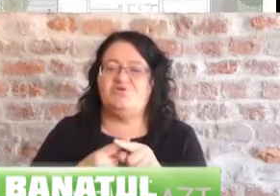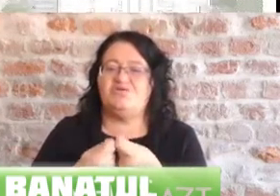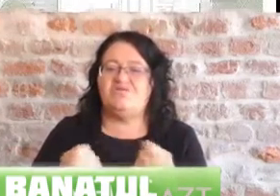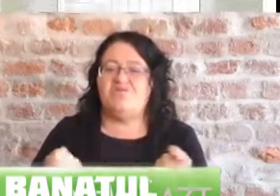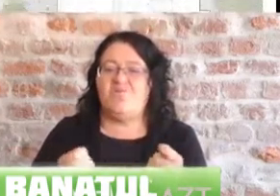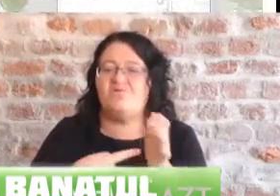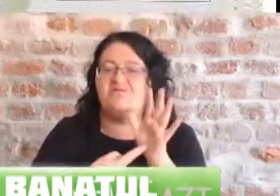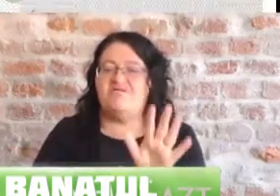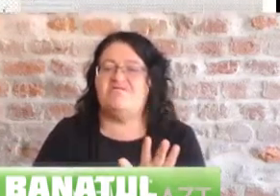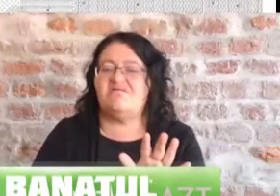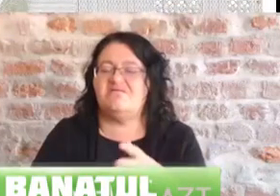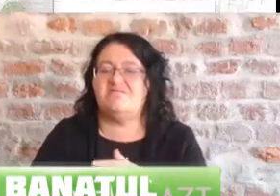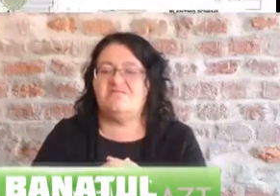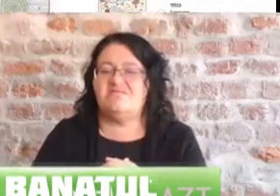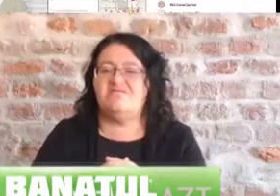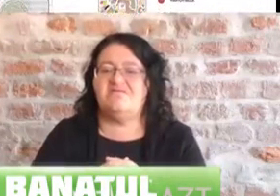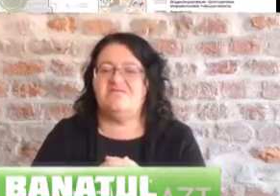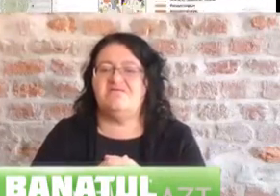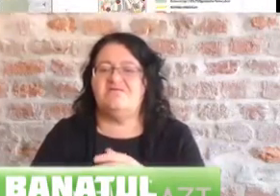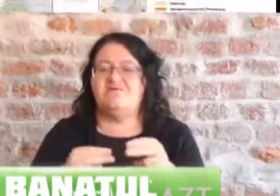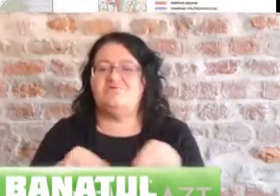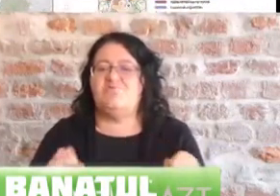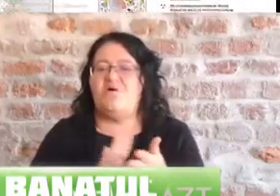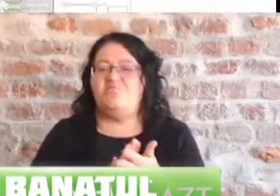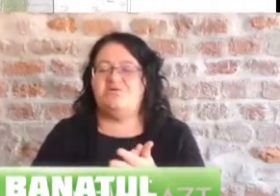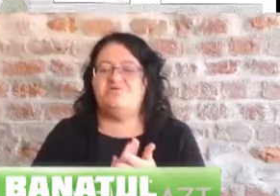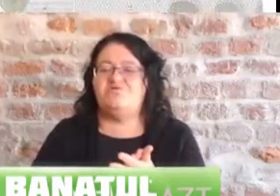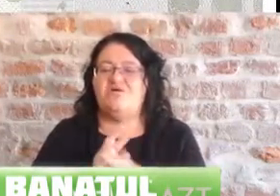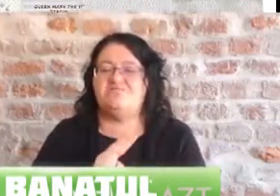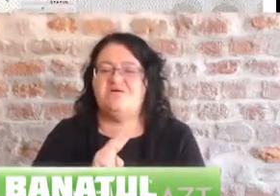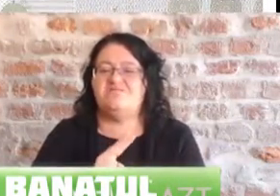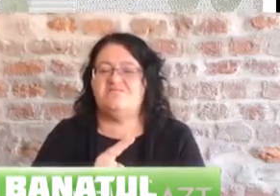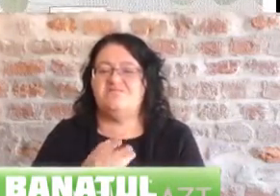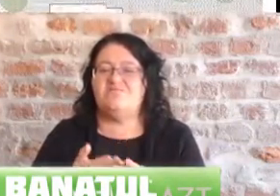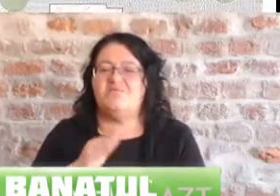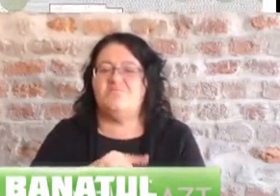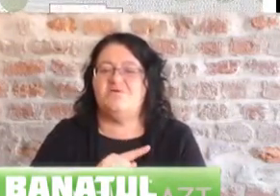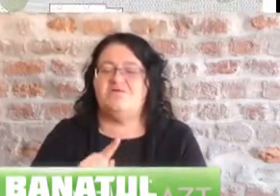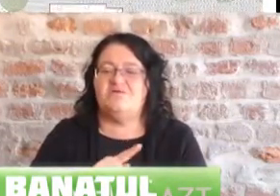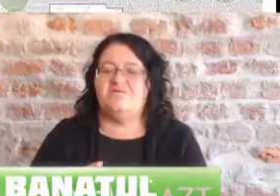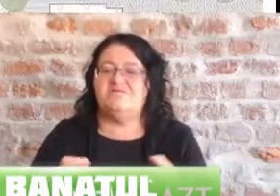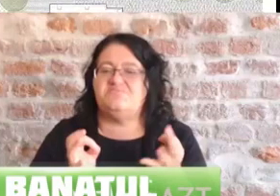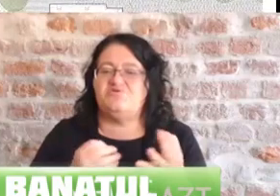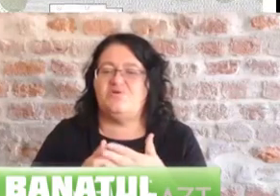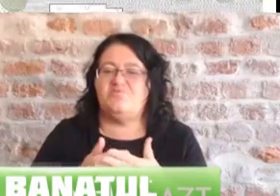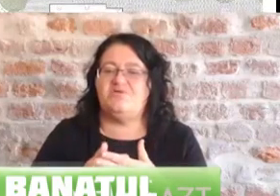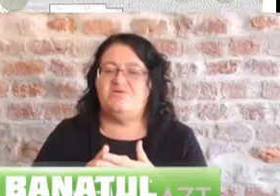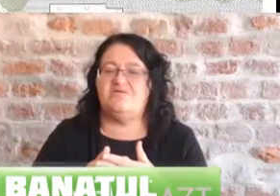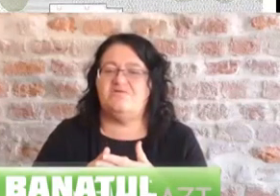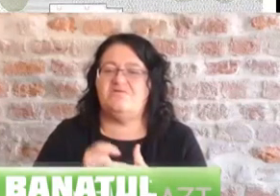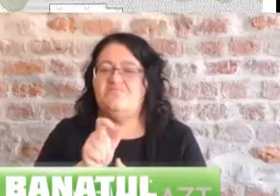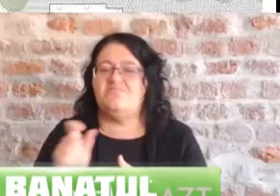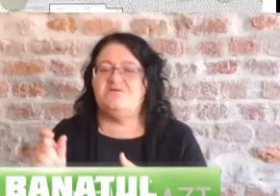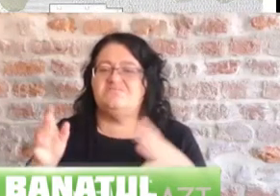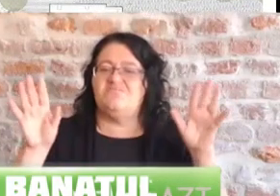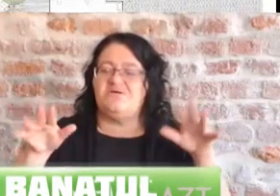to provide shade. The jury appreciated the attention to local fauna, especially the species of